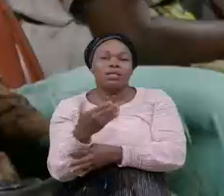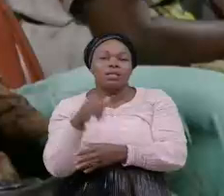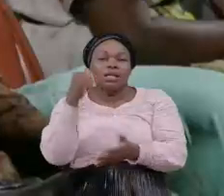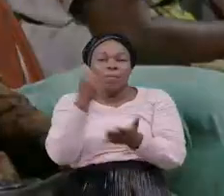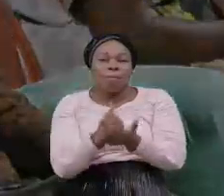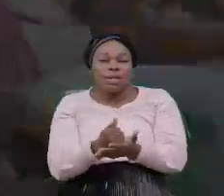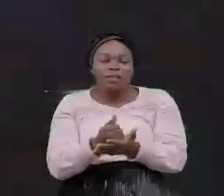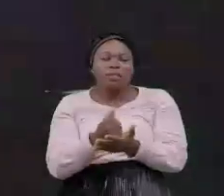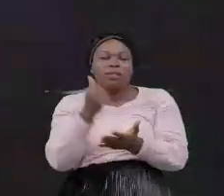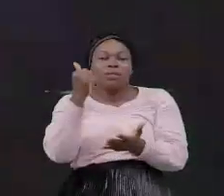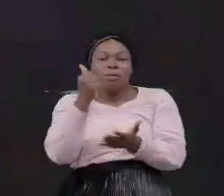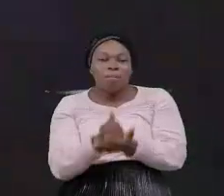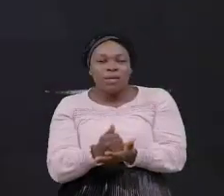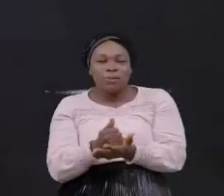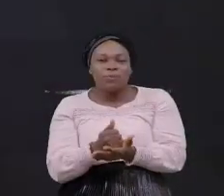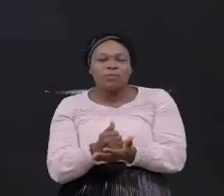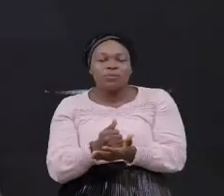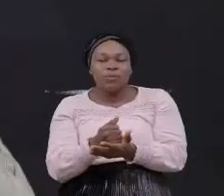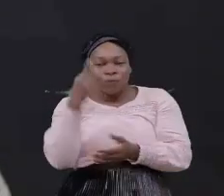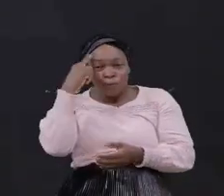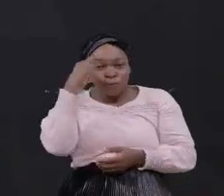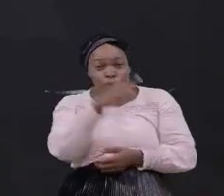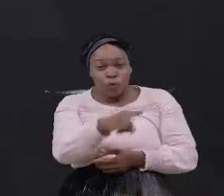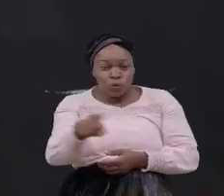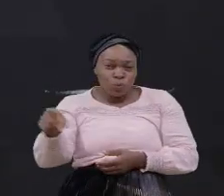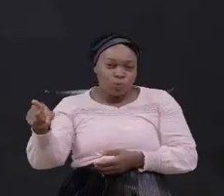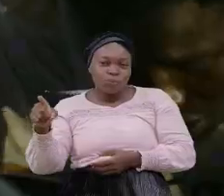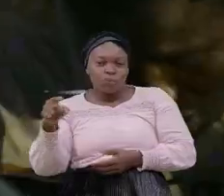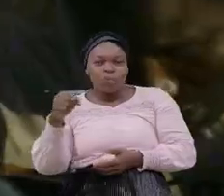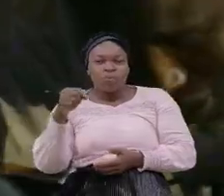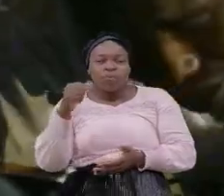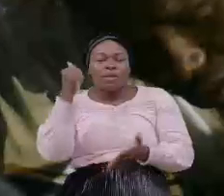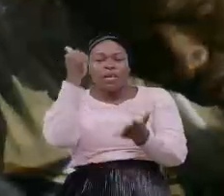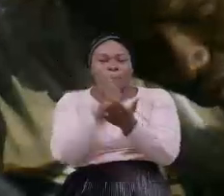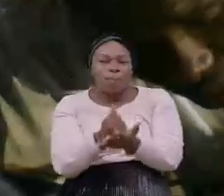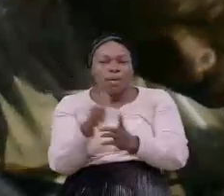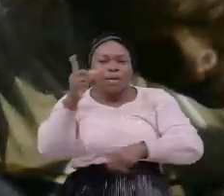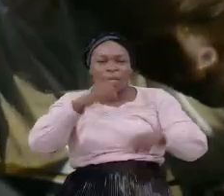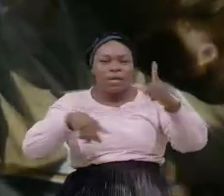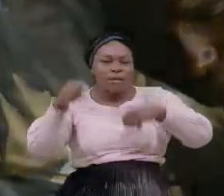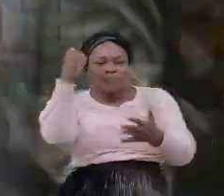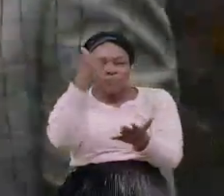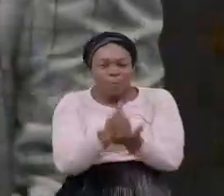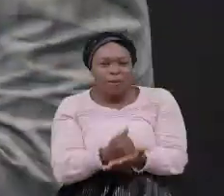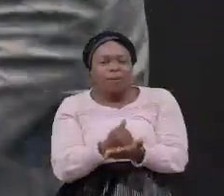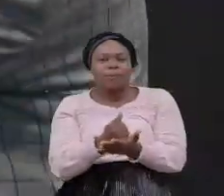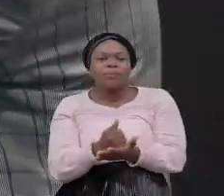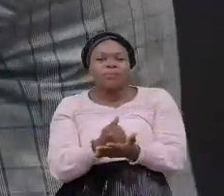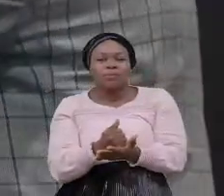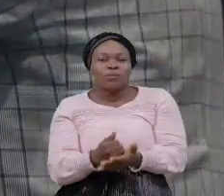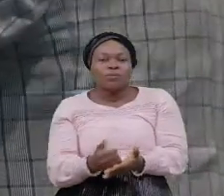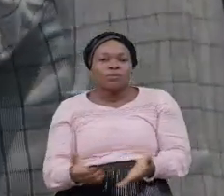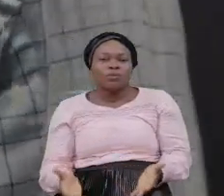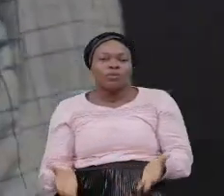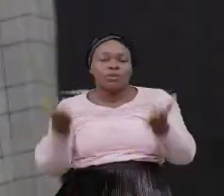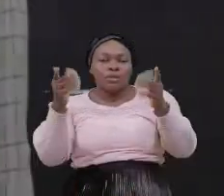I say amen for you. Say amen for yourself now. Your eyes up, you are raising up your hand.